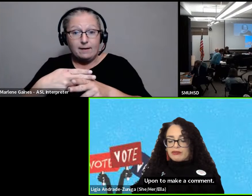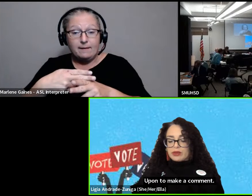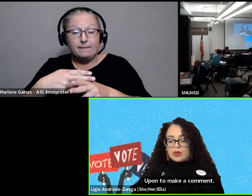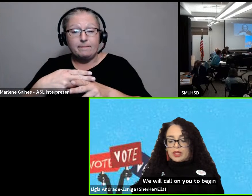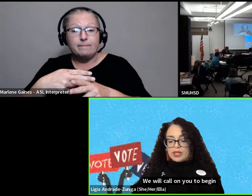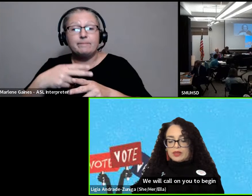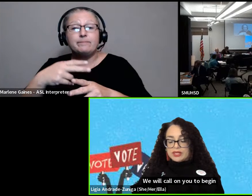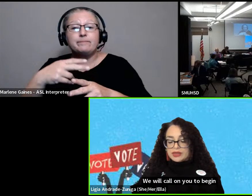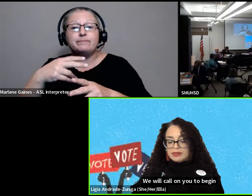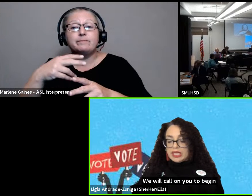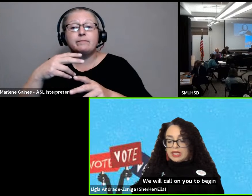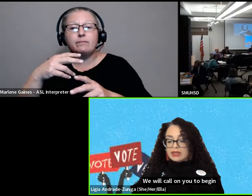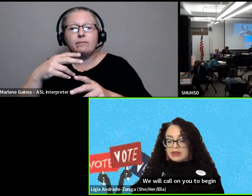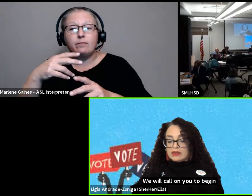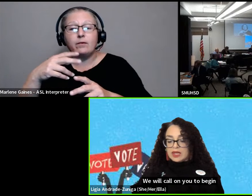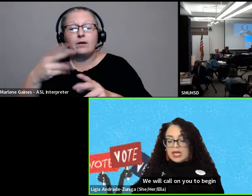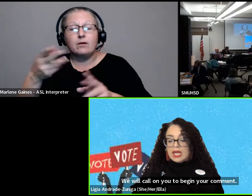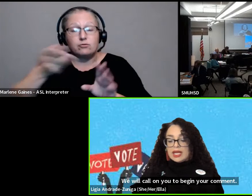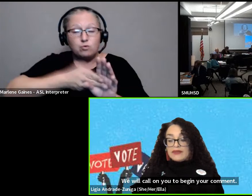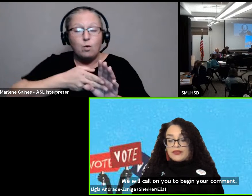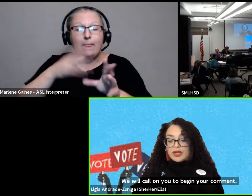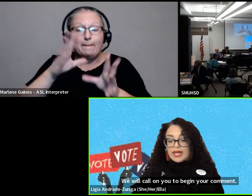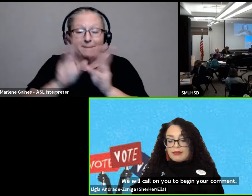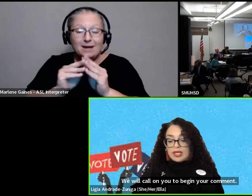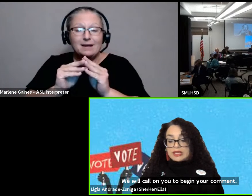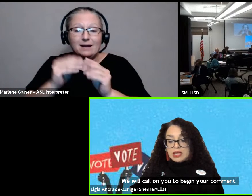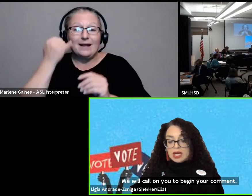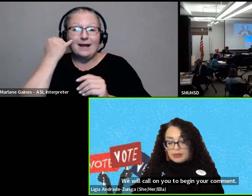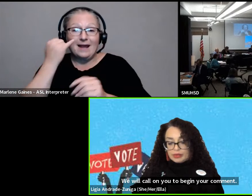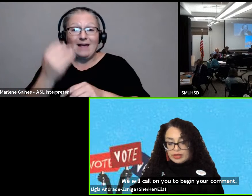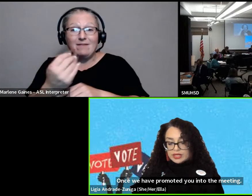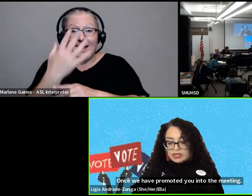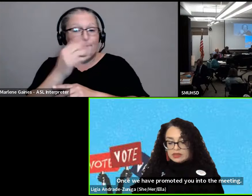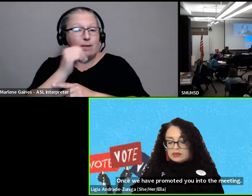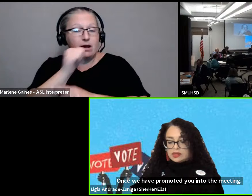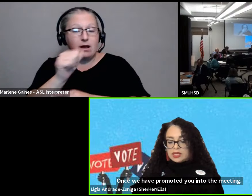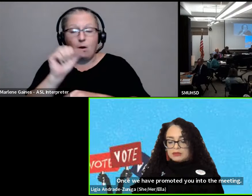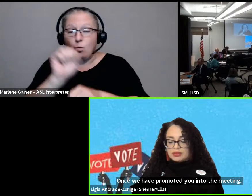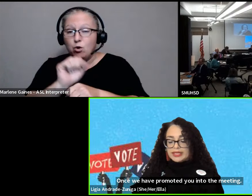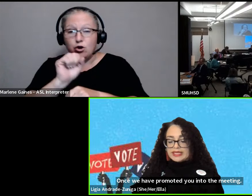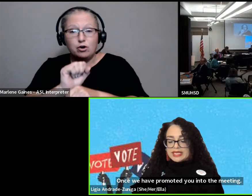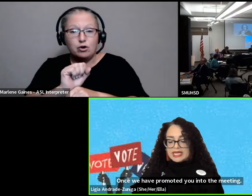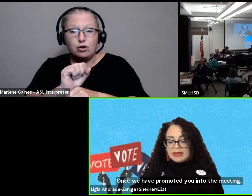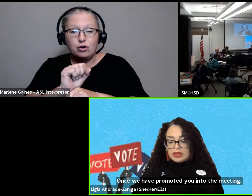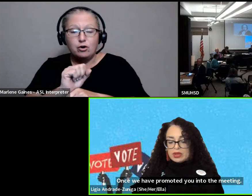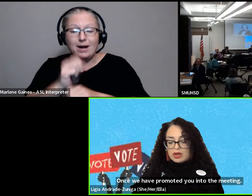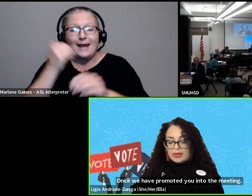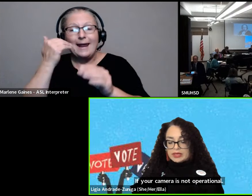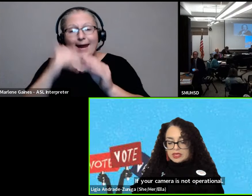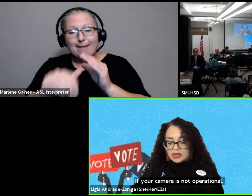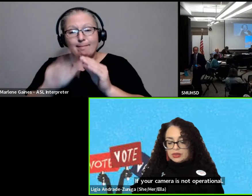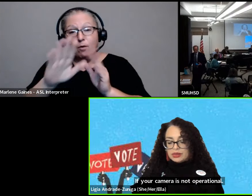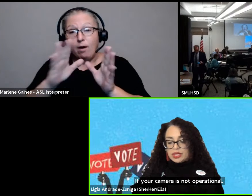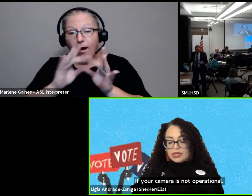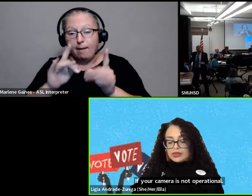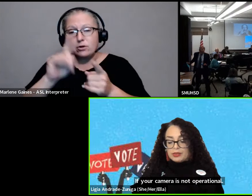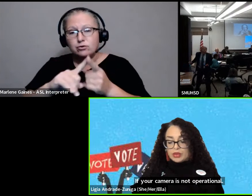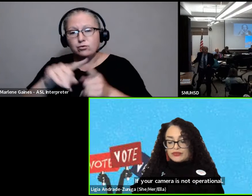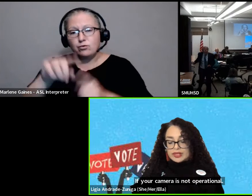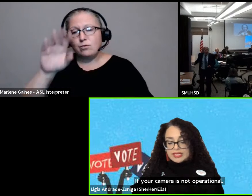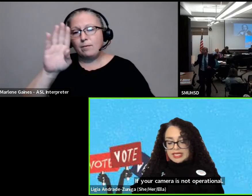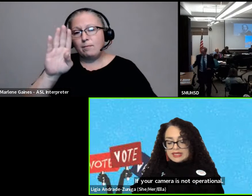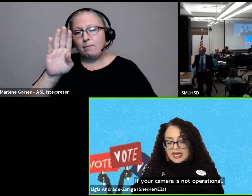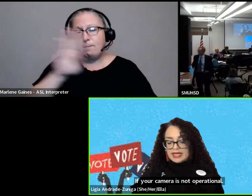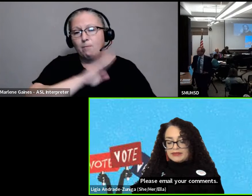once we have promoted you into the meeting. If your camera is not operational, please email your comments to the